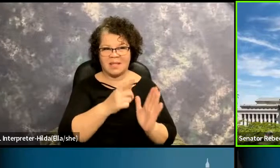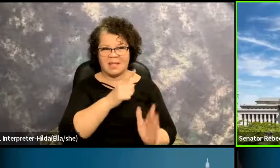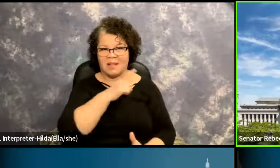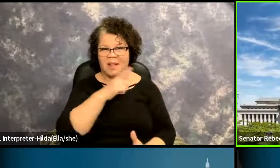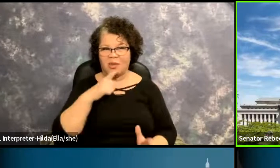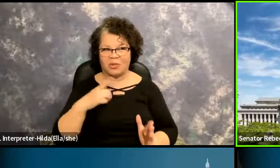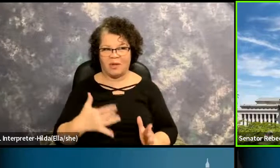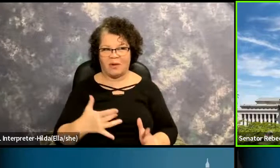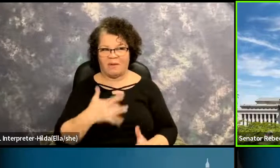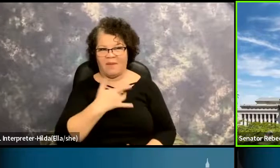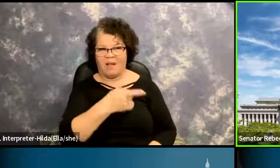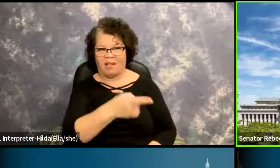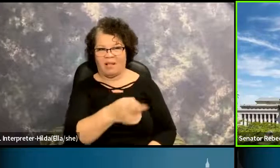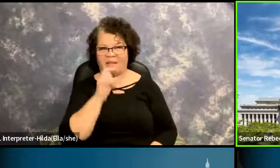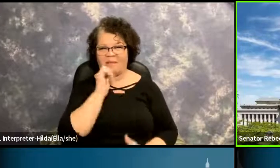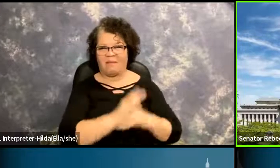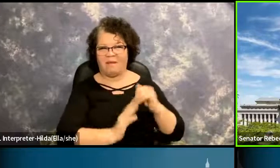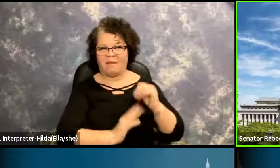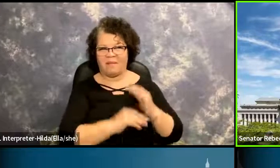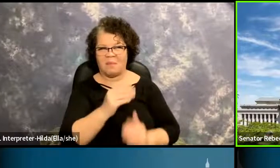when it makes,